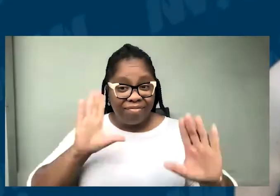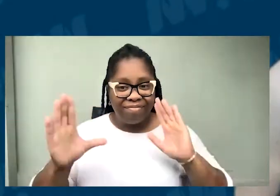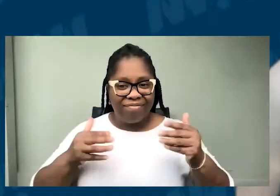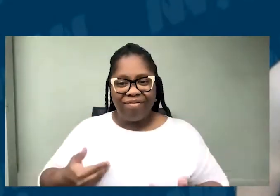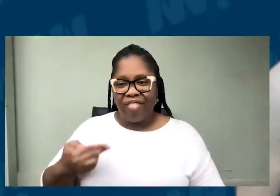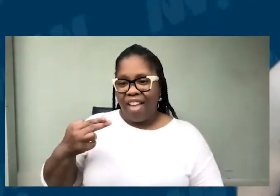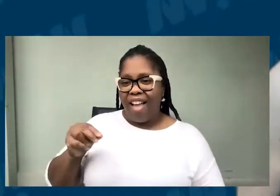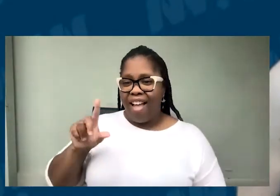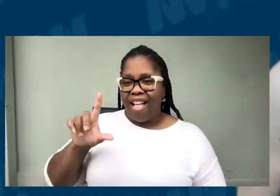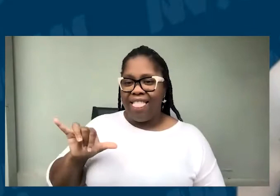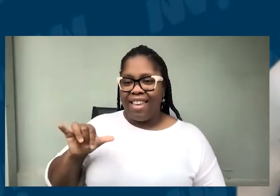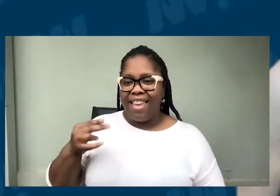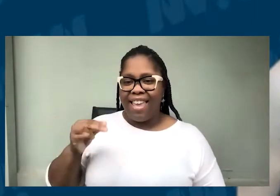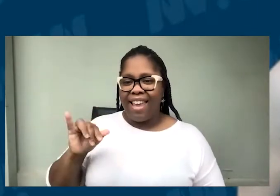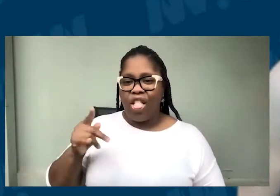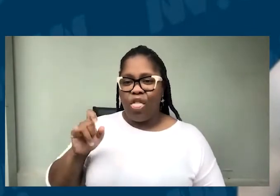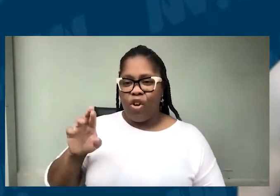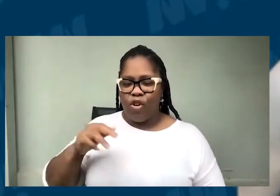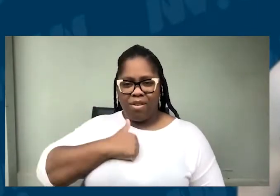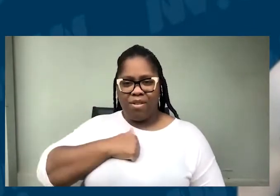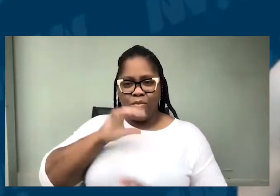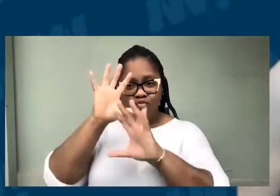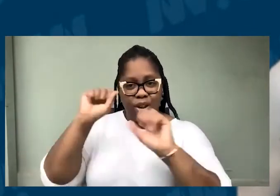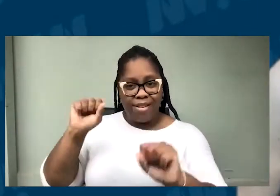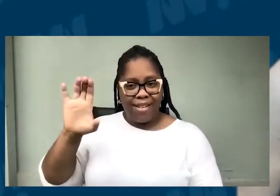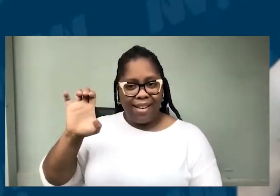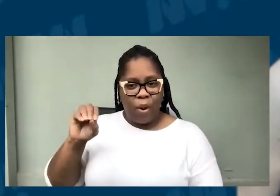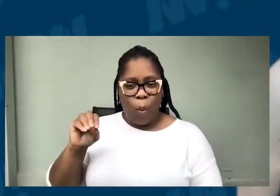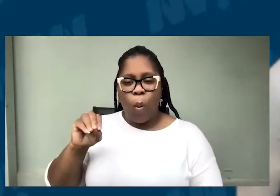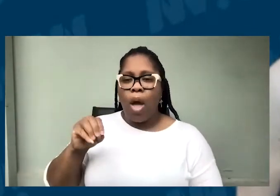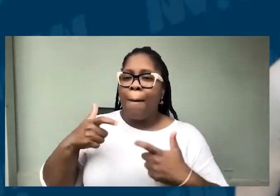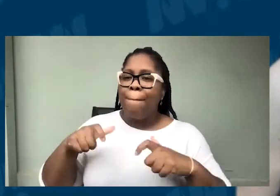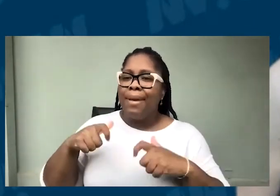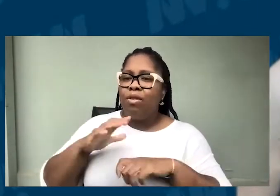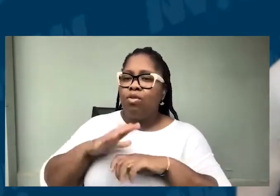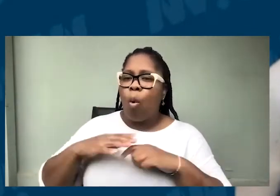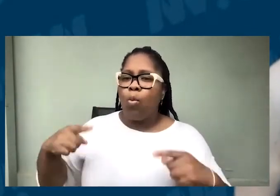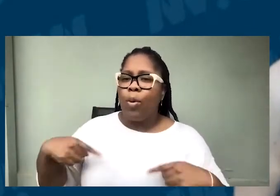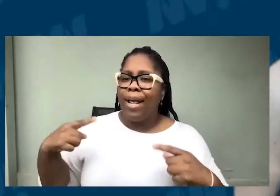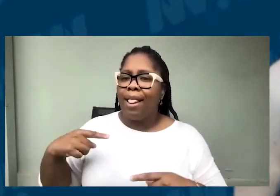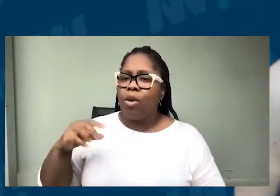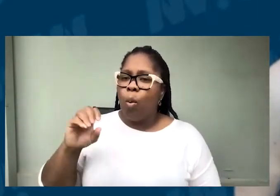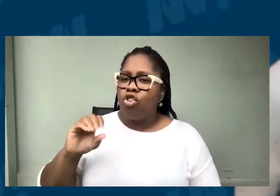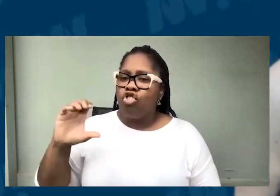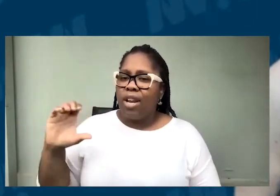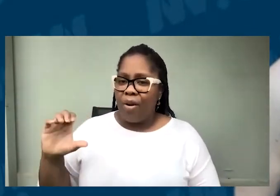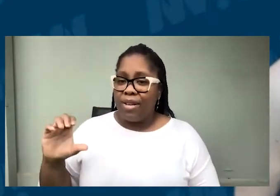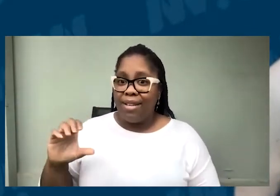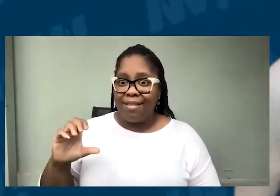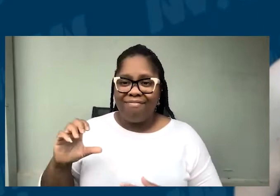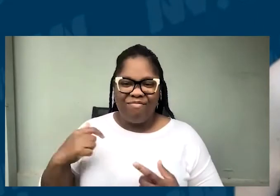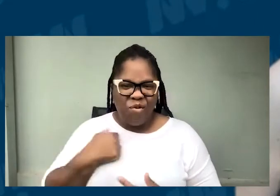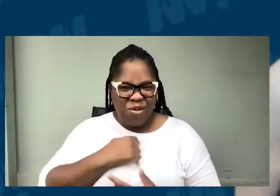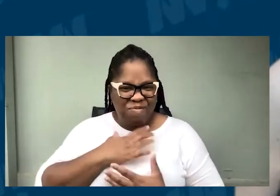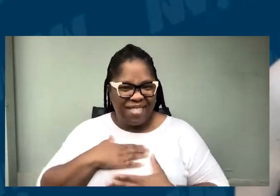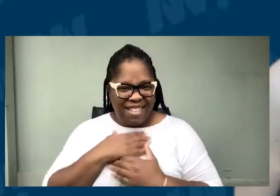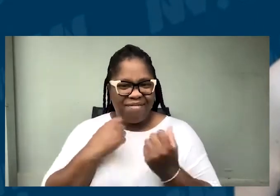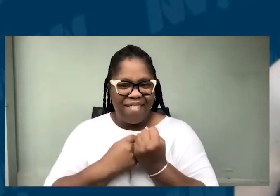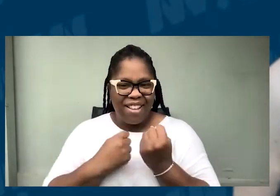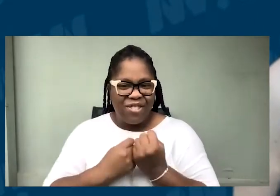I'm Holly Hagler, President and CEO of Meals on Wheels Orange County. We're pleased to sponsor today's event.